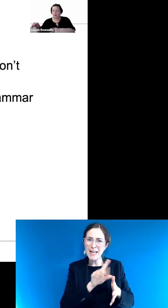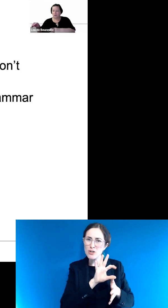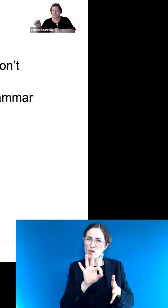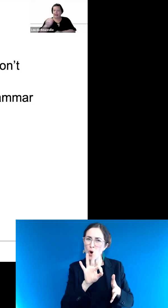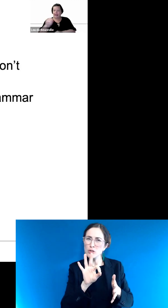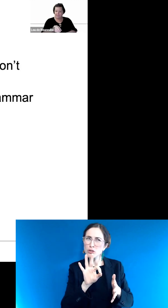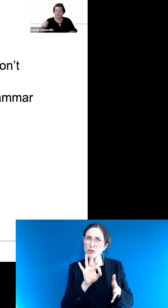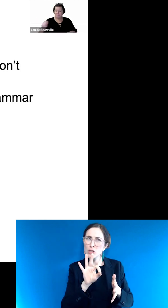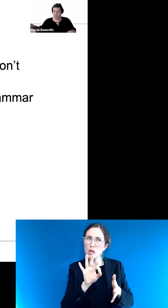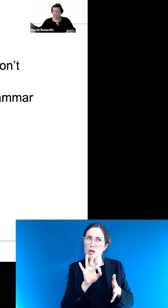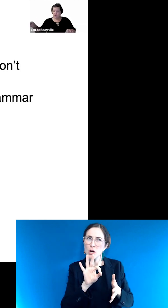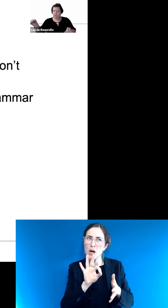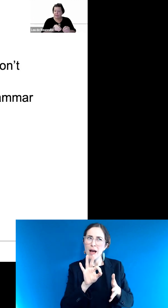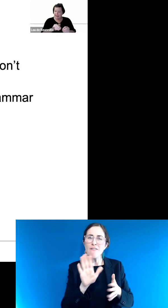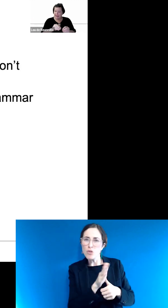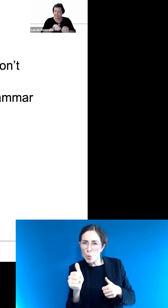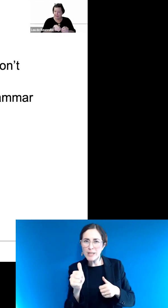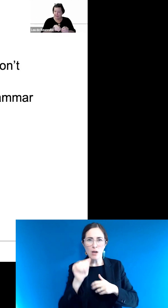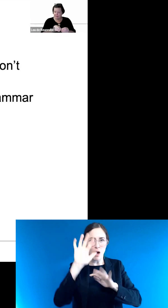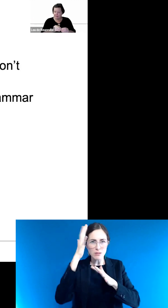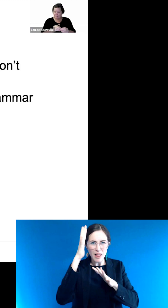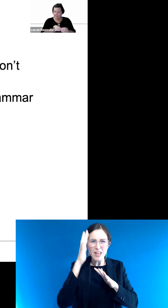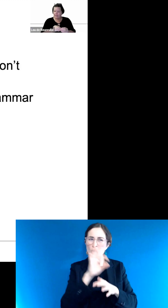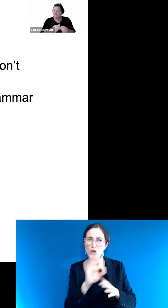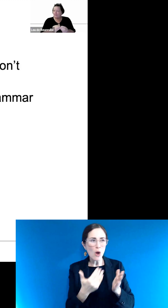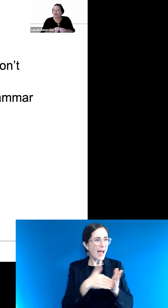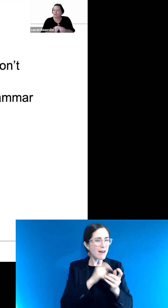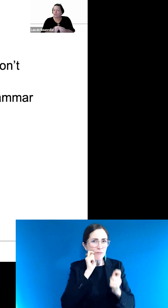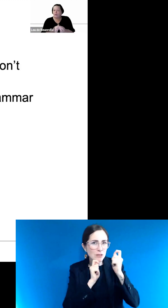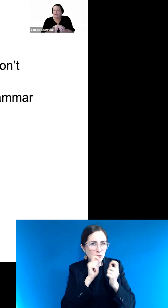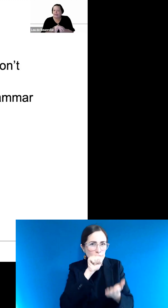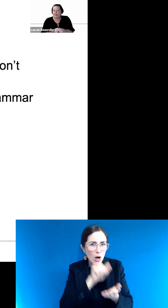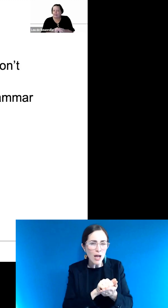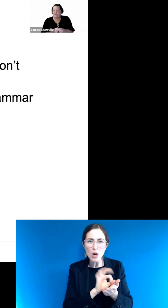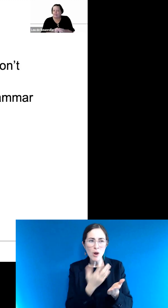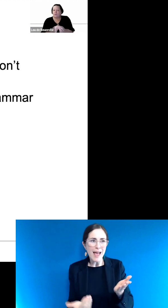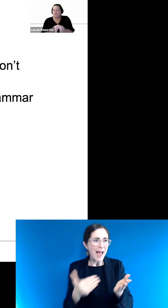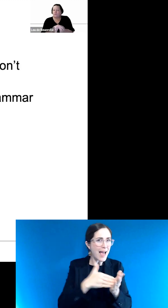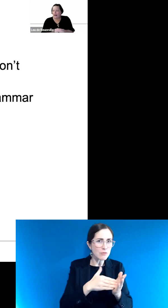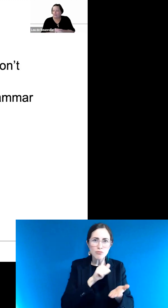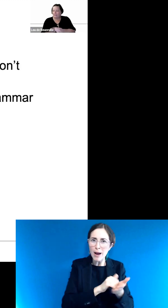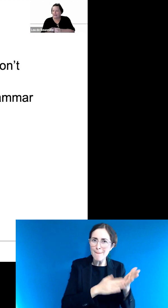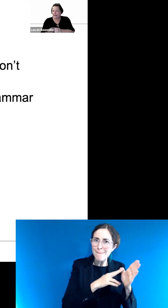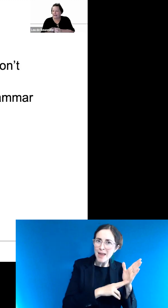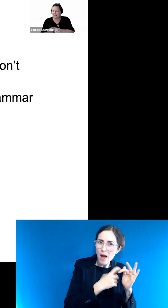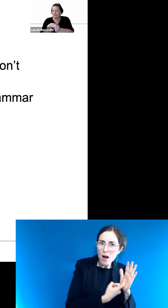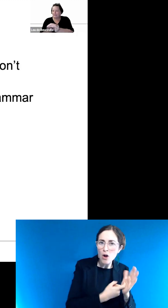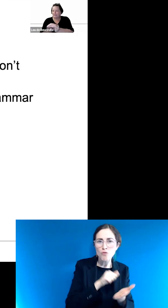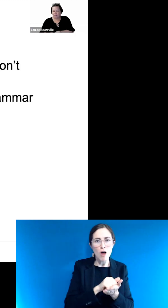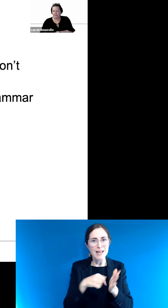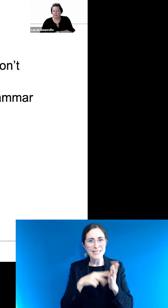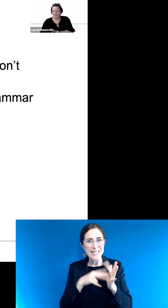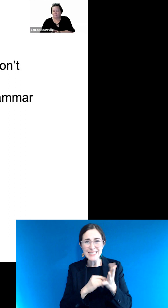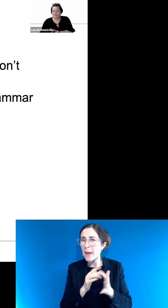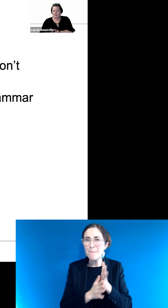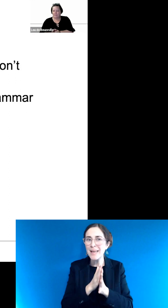and not having the fluency in Auslan and adding these other things in, then they're actually not getting anything. They don't know how to say